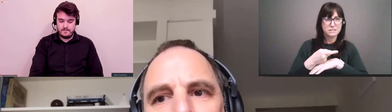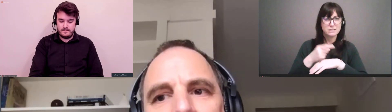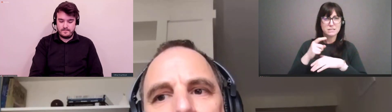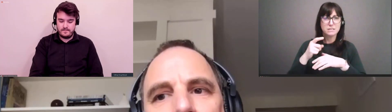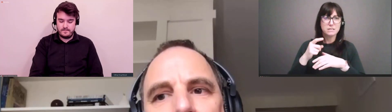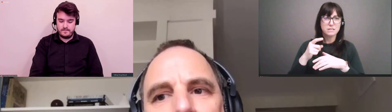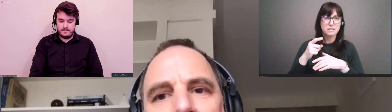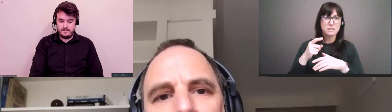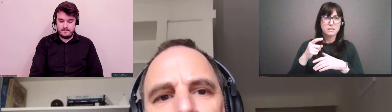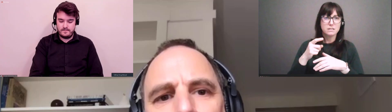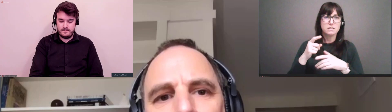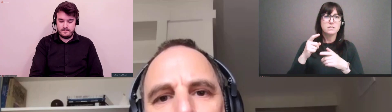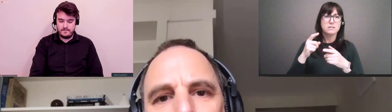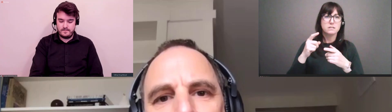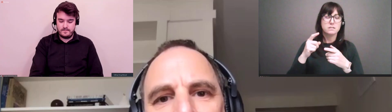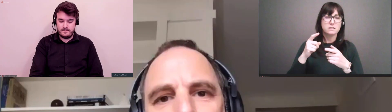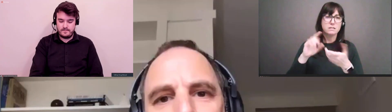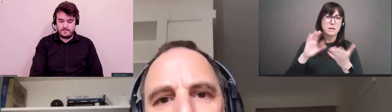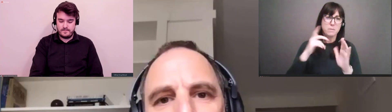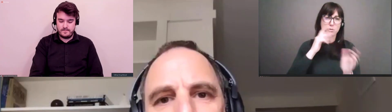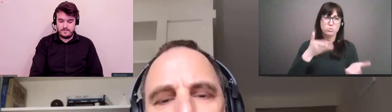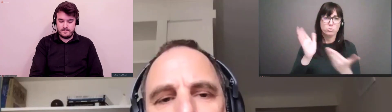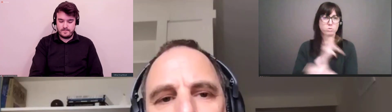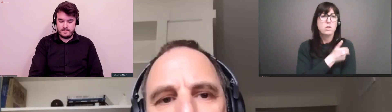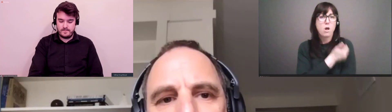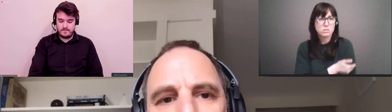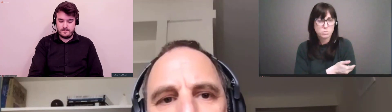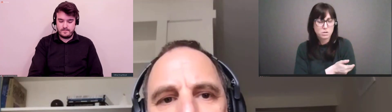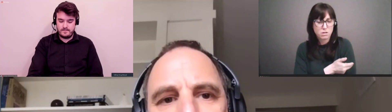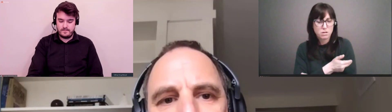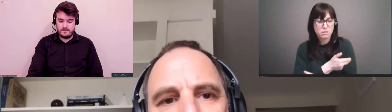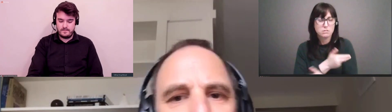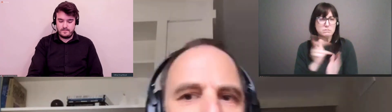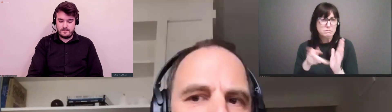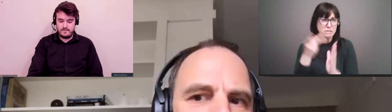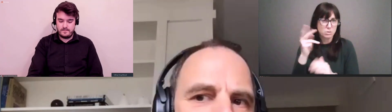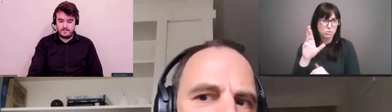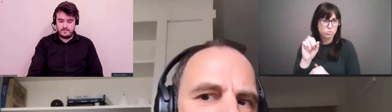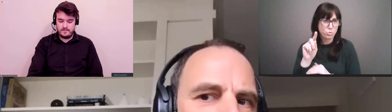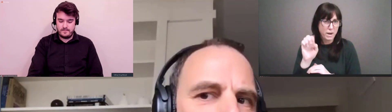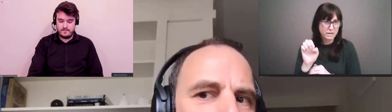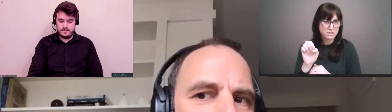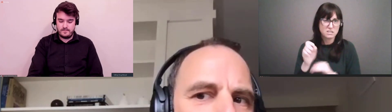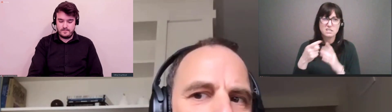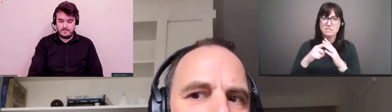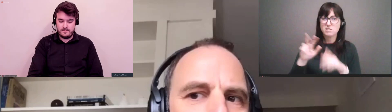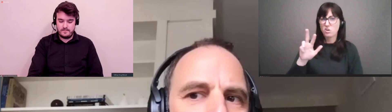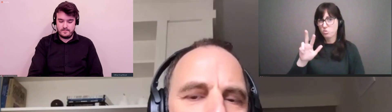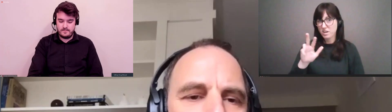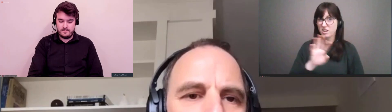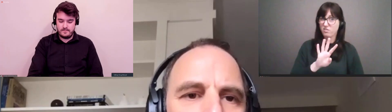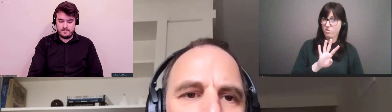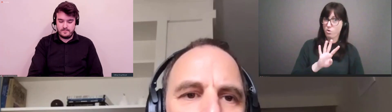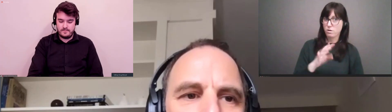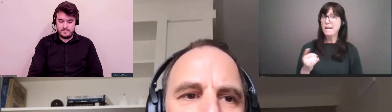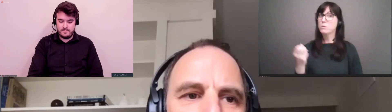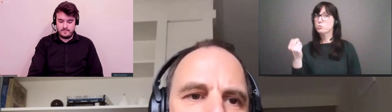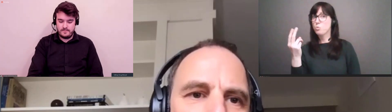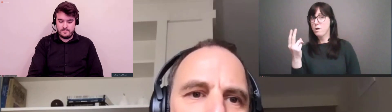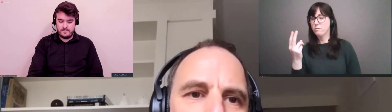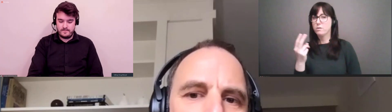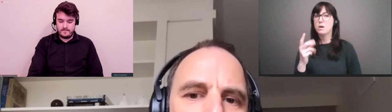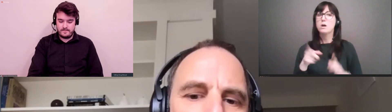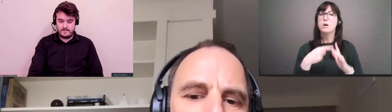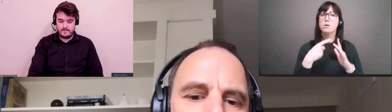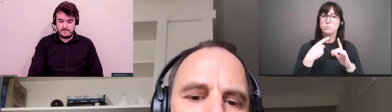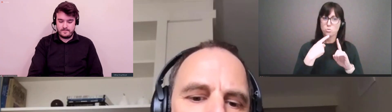of number of people in hospital. And that started off around 3 or 4. So, when COVID